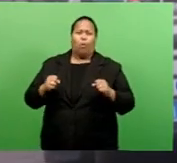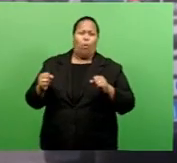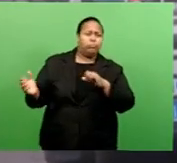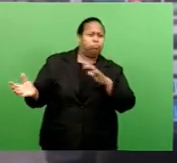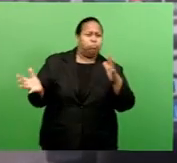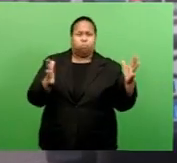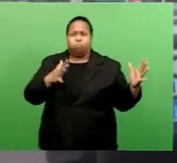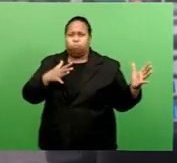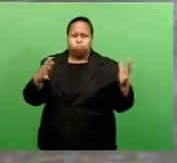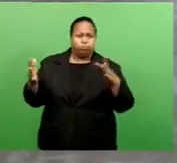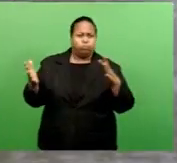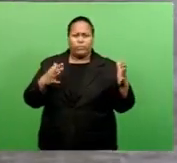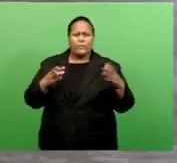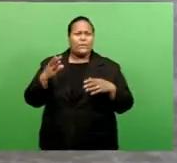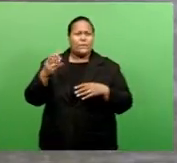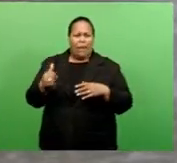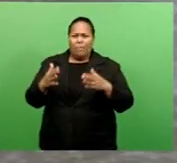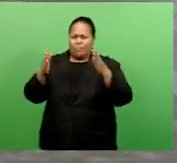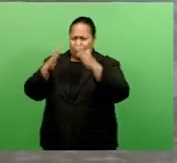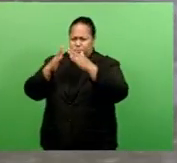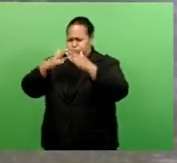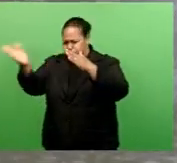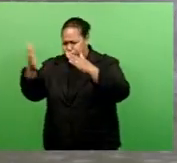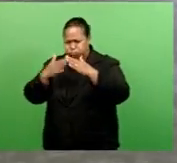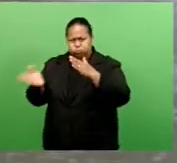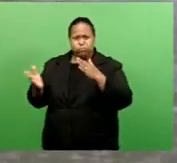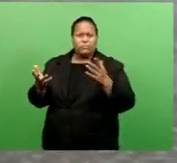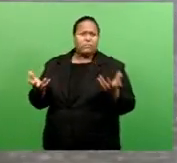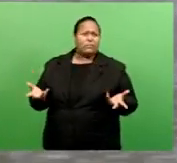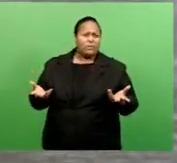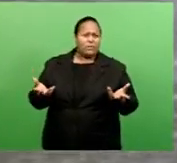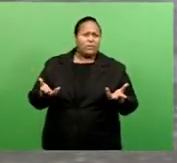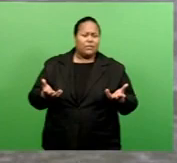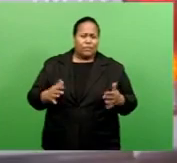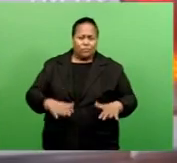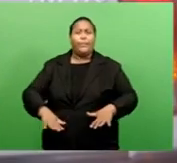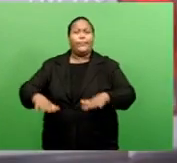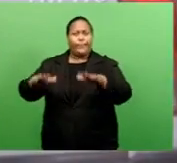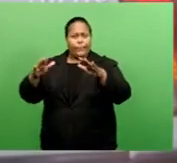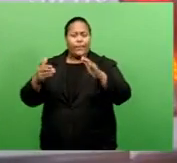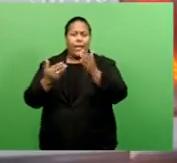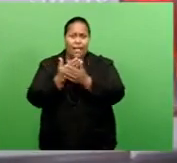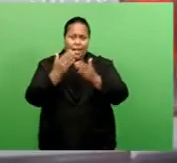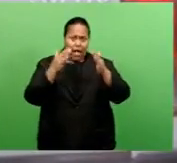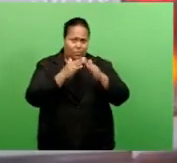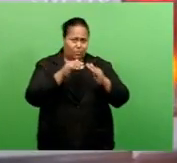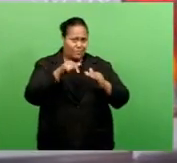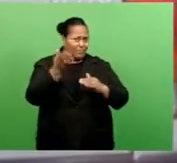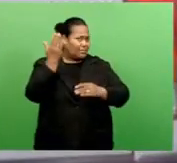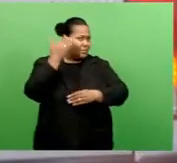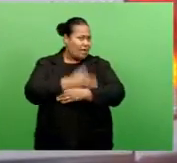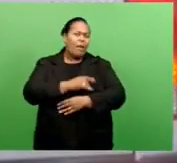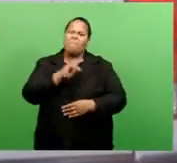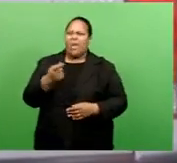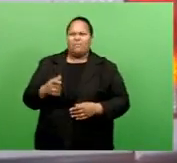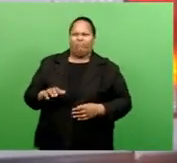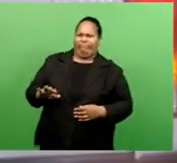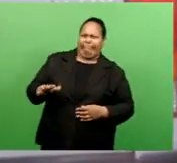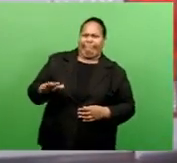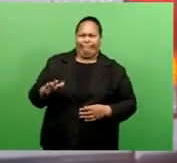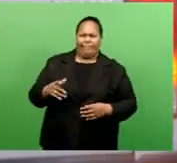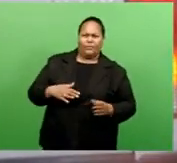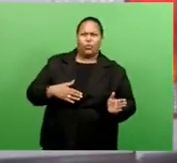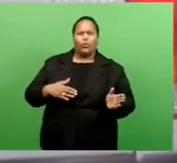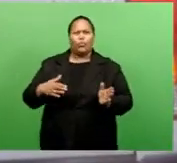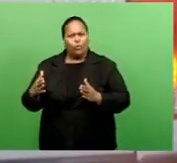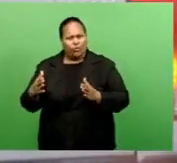some tins fall down. Devi says floodwaters entered her house last night. However, she is still undecided on whether to move